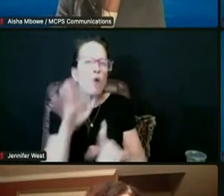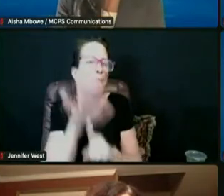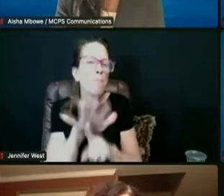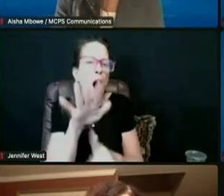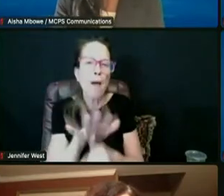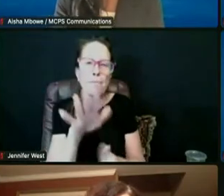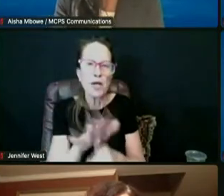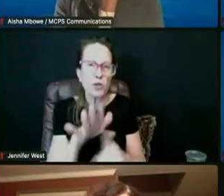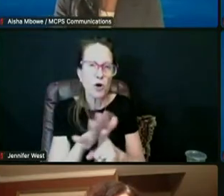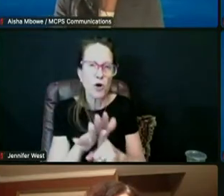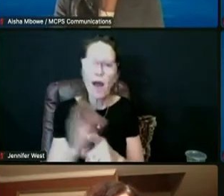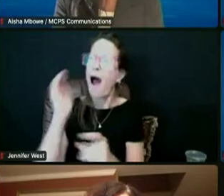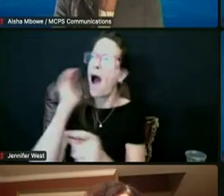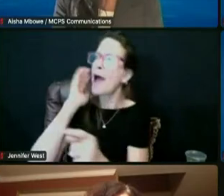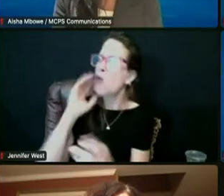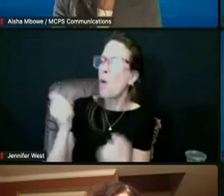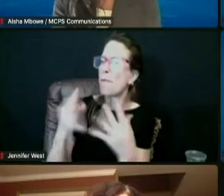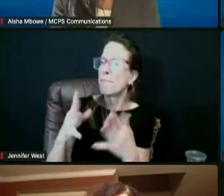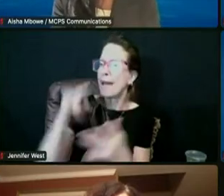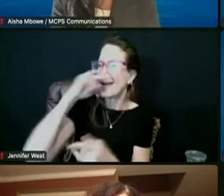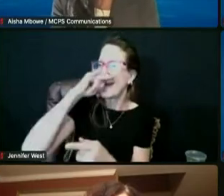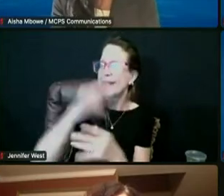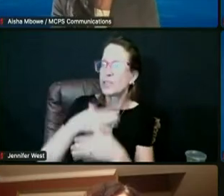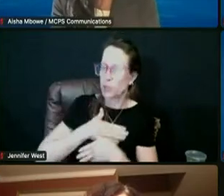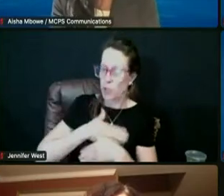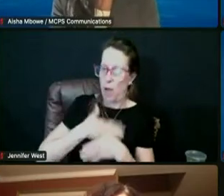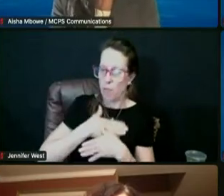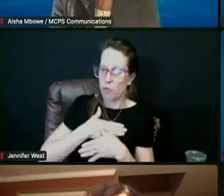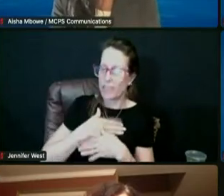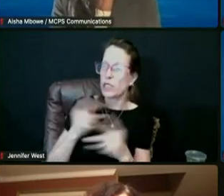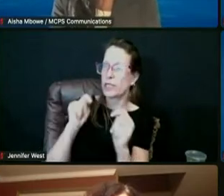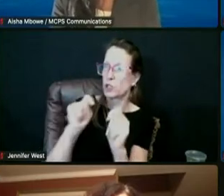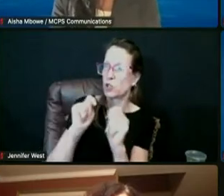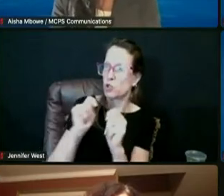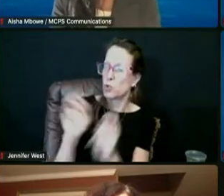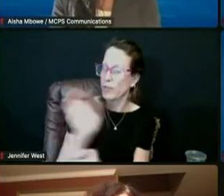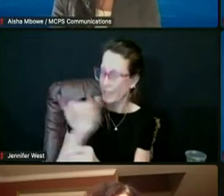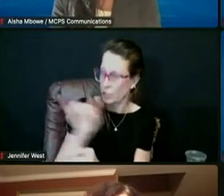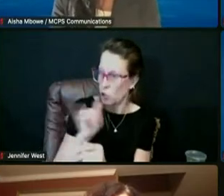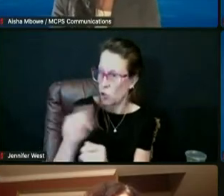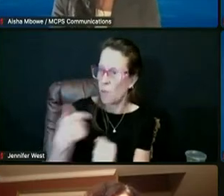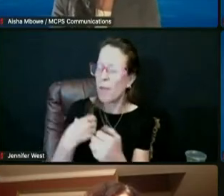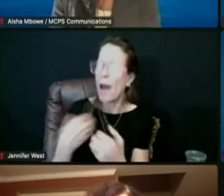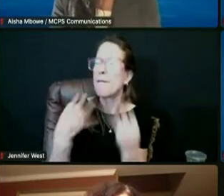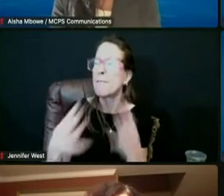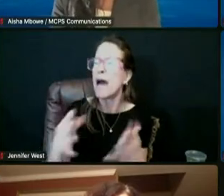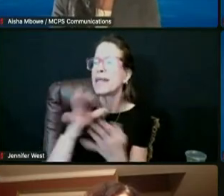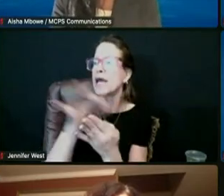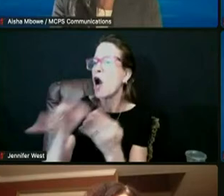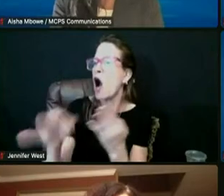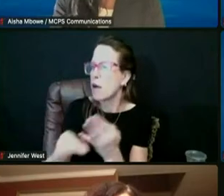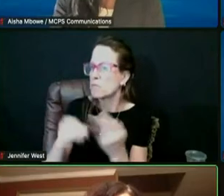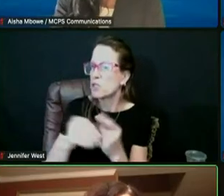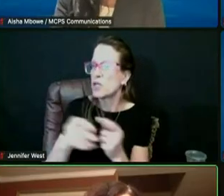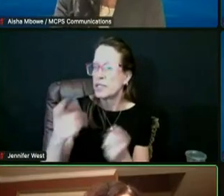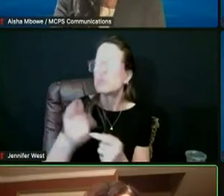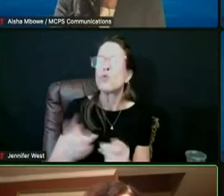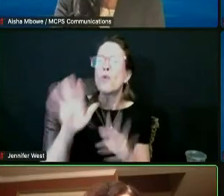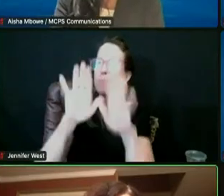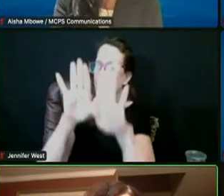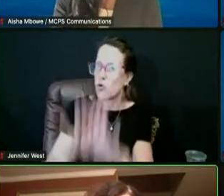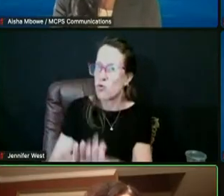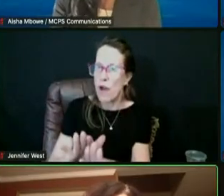And I know a lot of kids appreciate the tutoring too, but right. All those options would be great. Thanks. Yes,